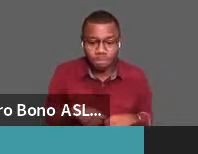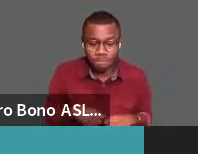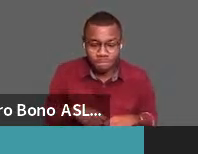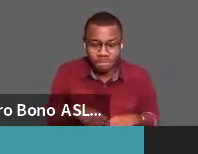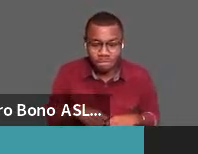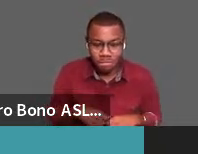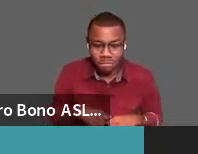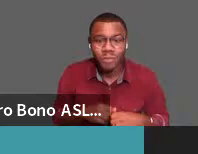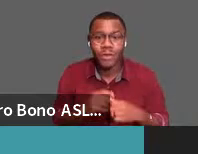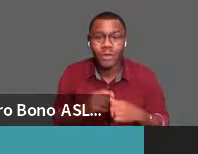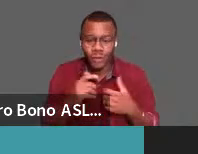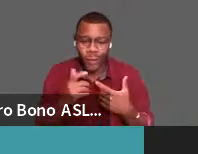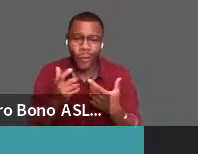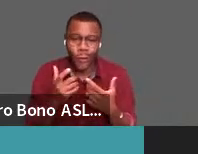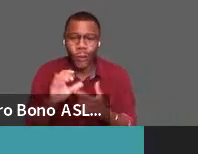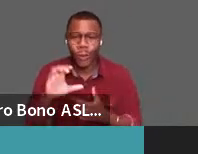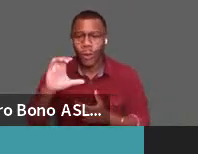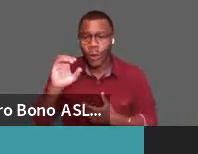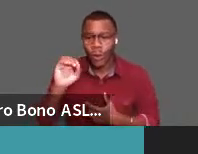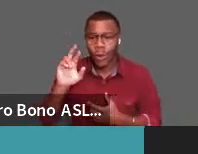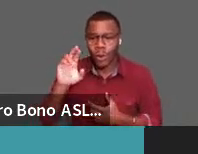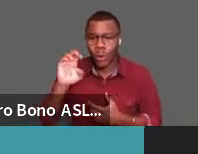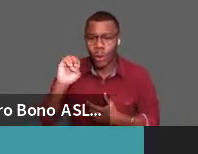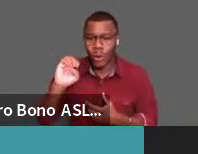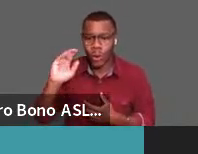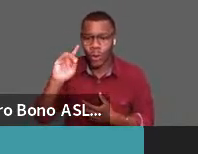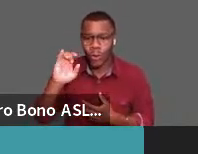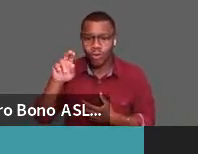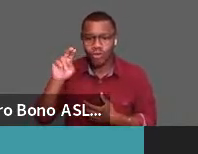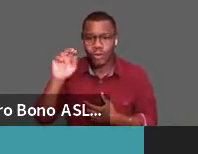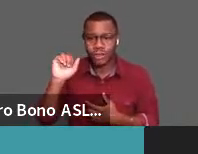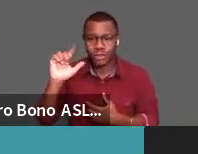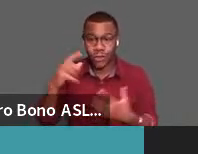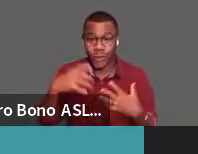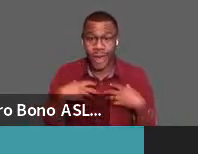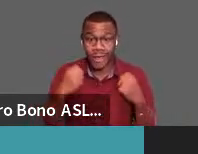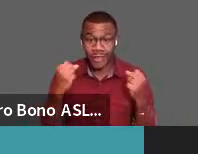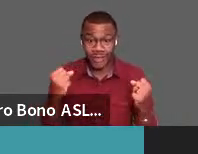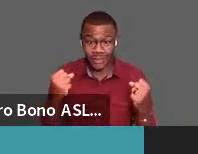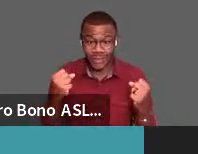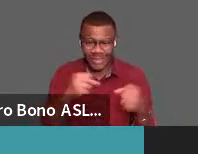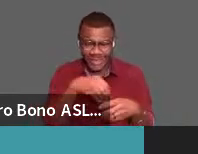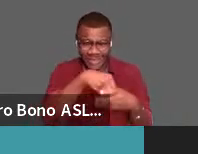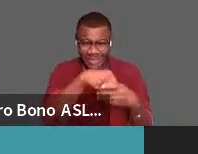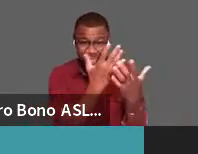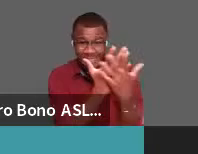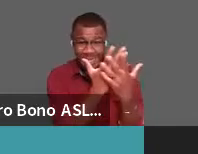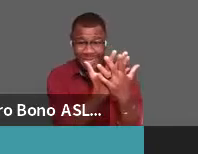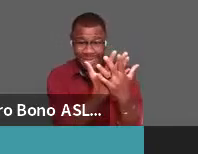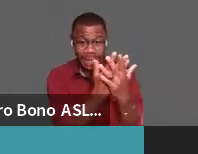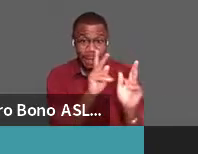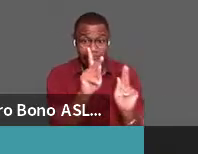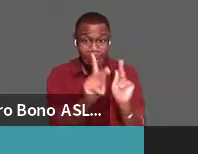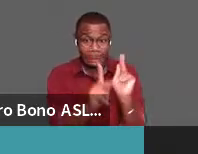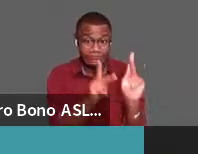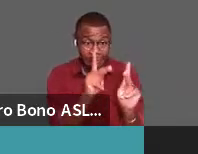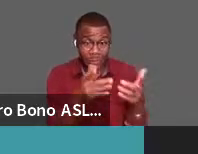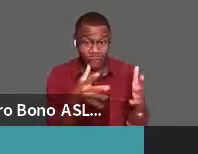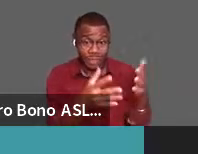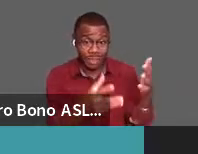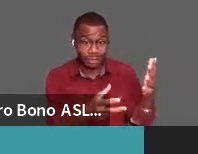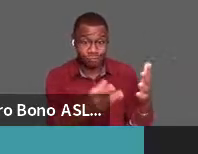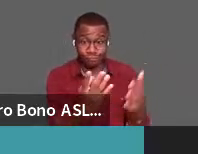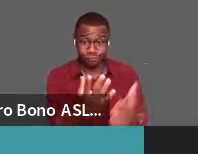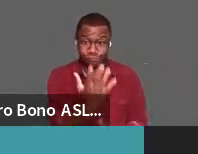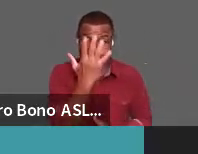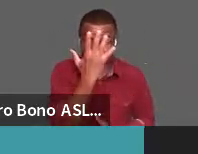the jails that tries to keep individuals who are incarcerated safe. They needed an infusion of